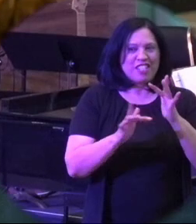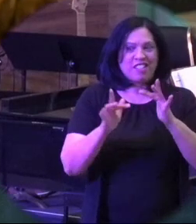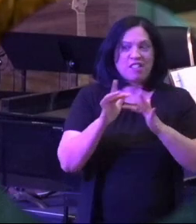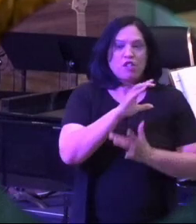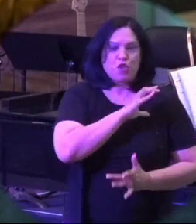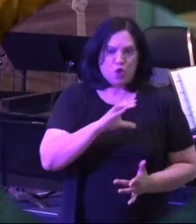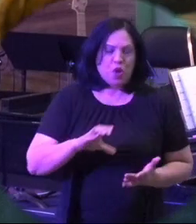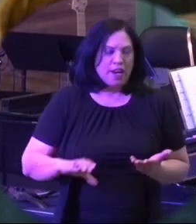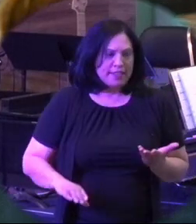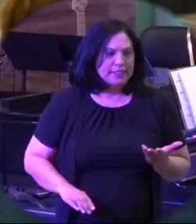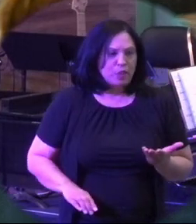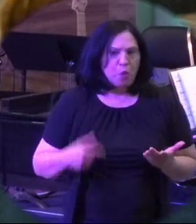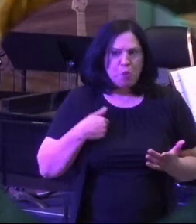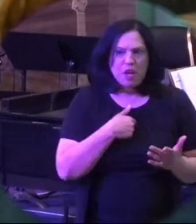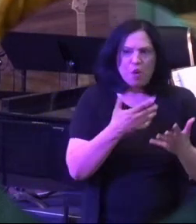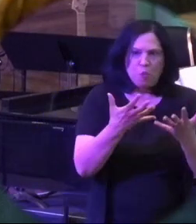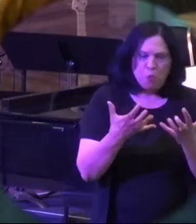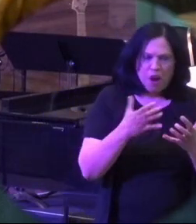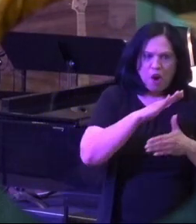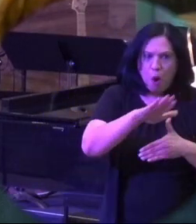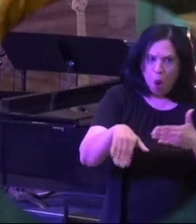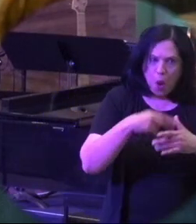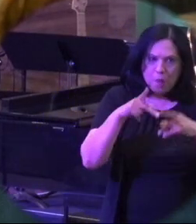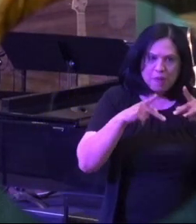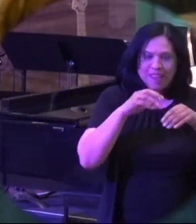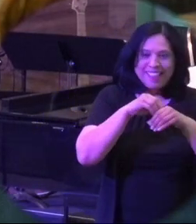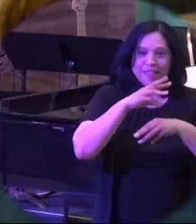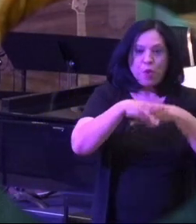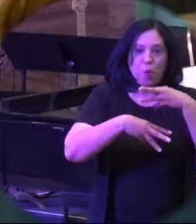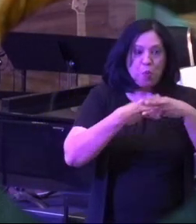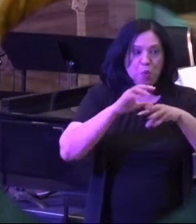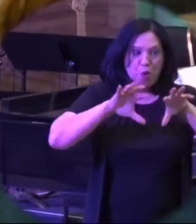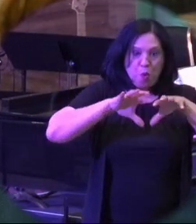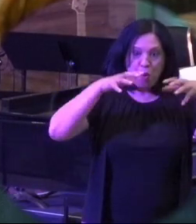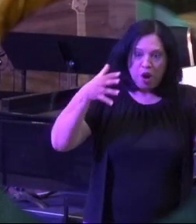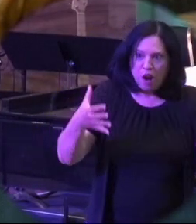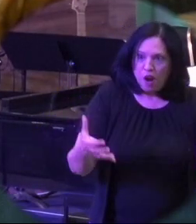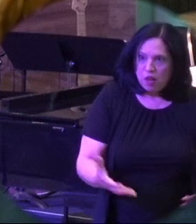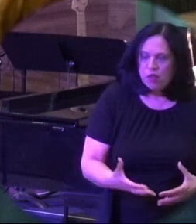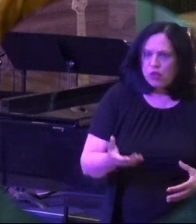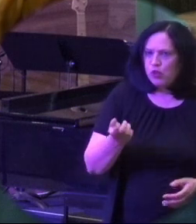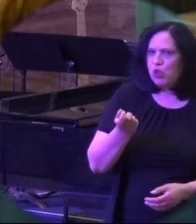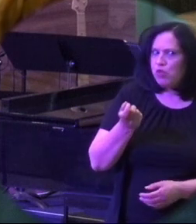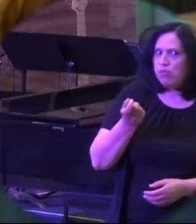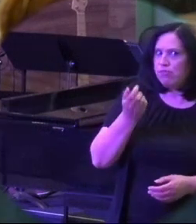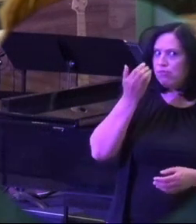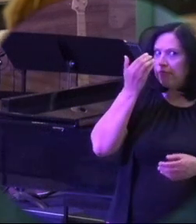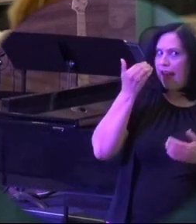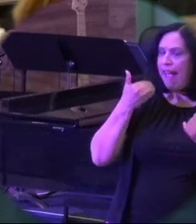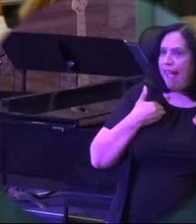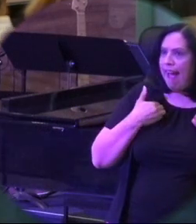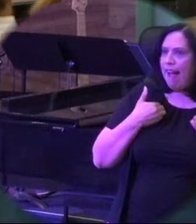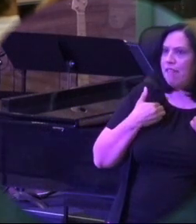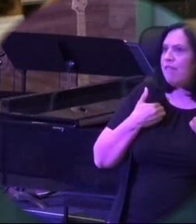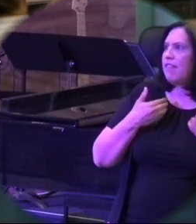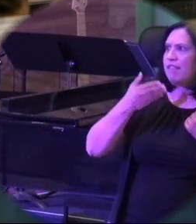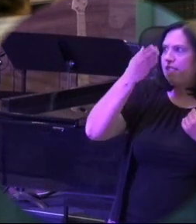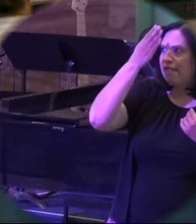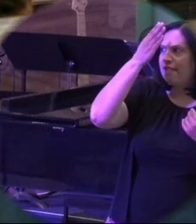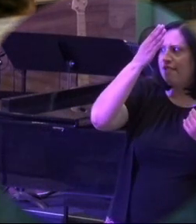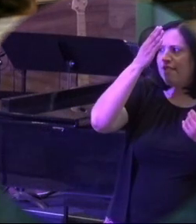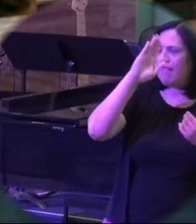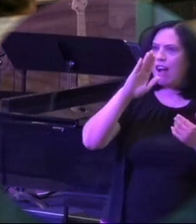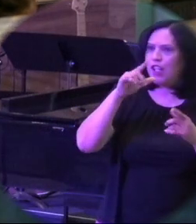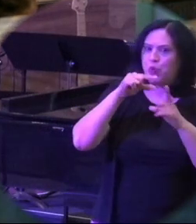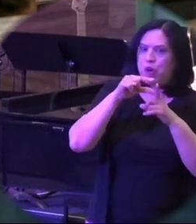want everybody in the world to get to have God's Word in their own language. And so there are two wonderful Christian ministries that